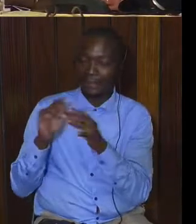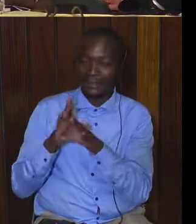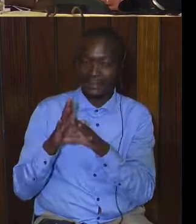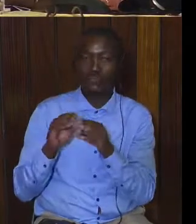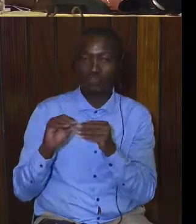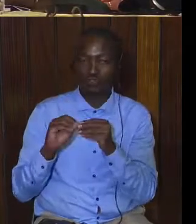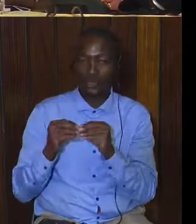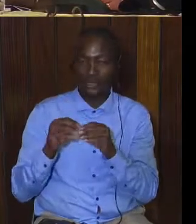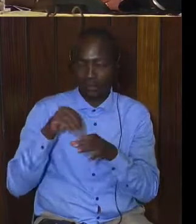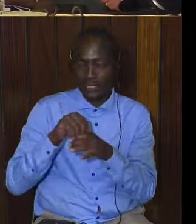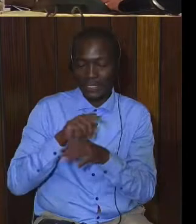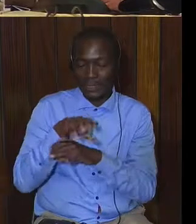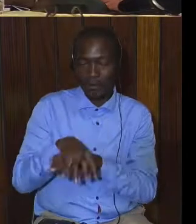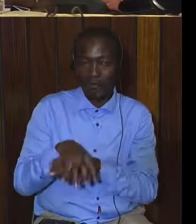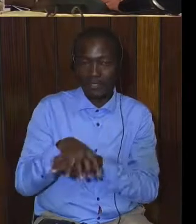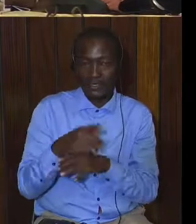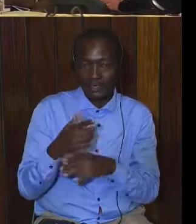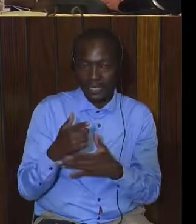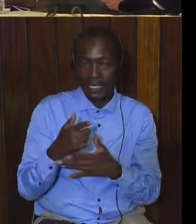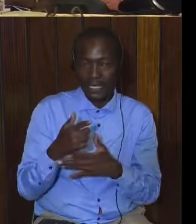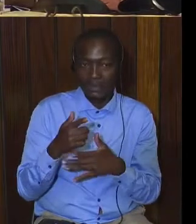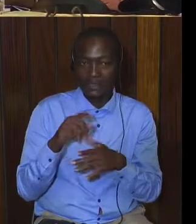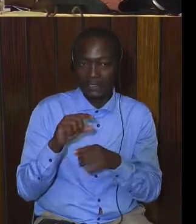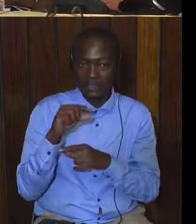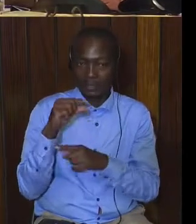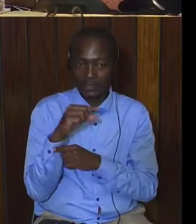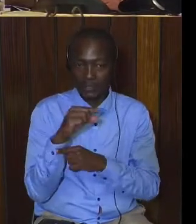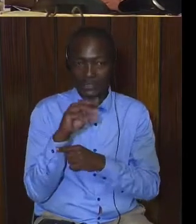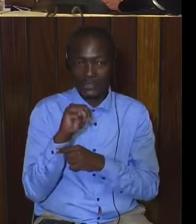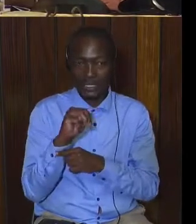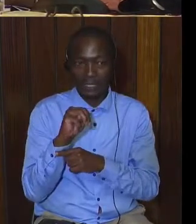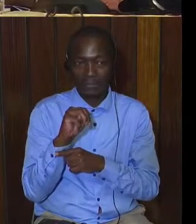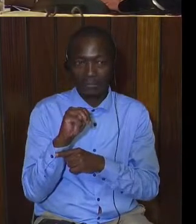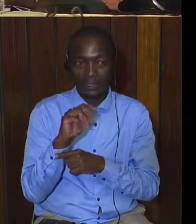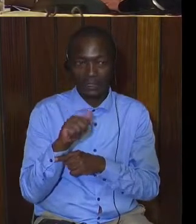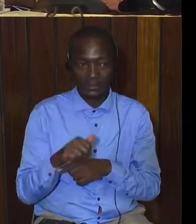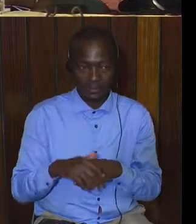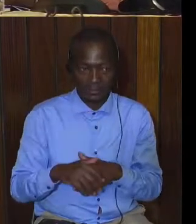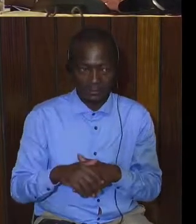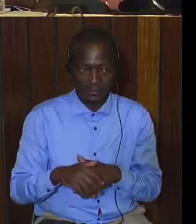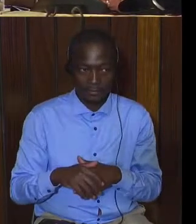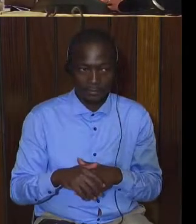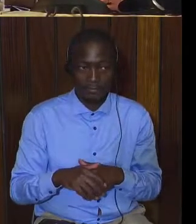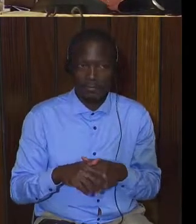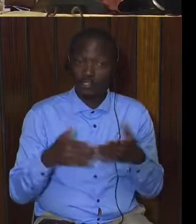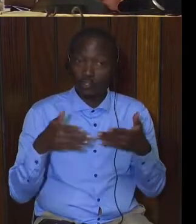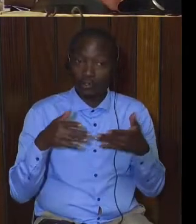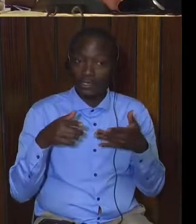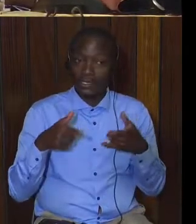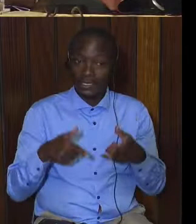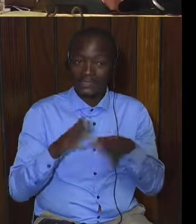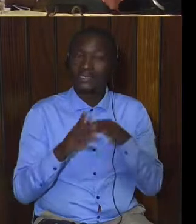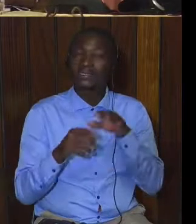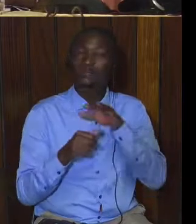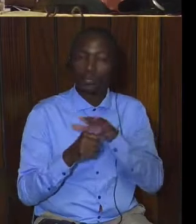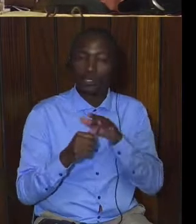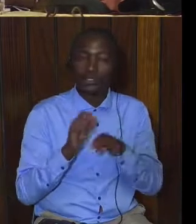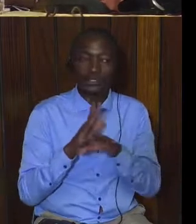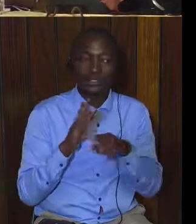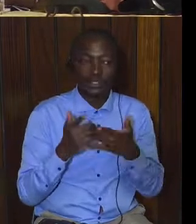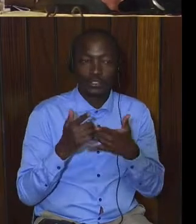within the provincial government called the Gautrain Management Agency. Okay, so this is important to distinguish